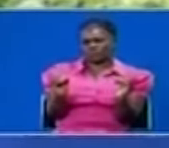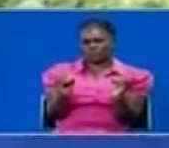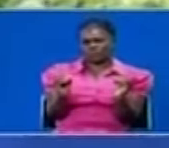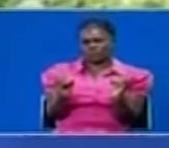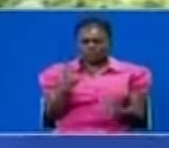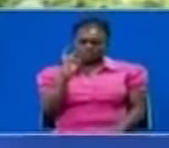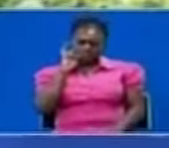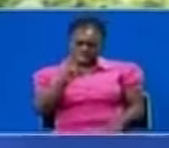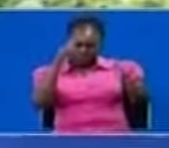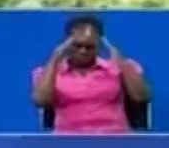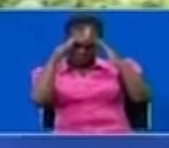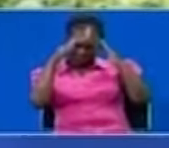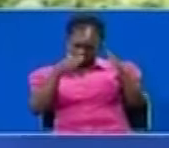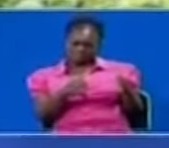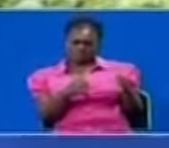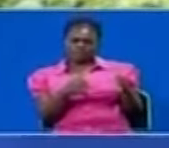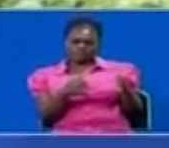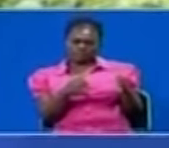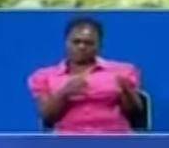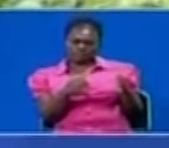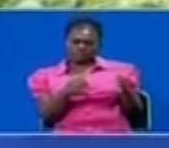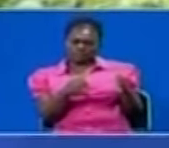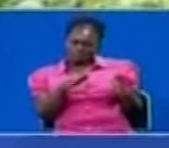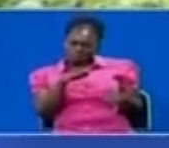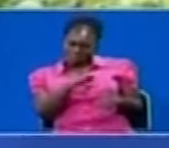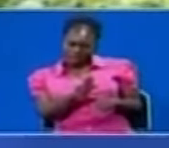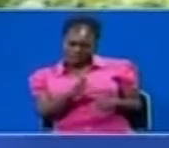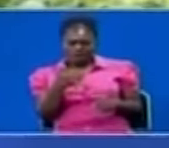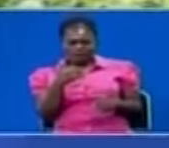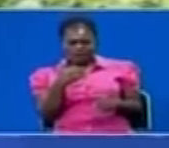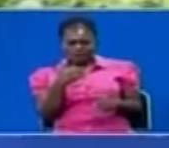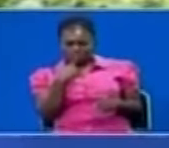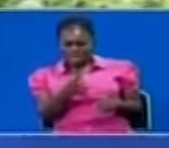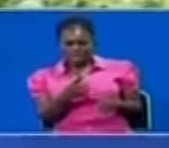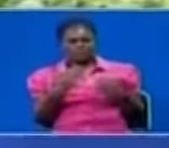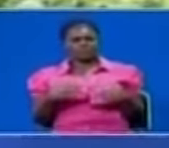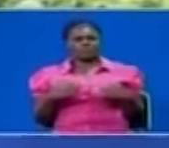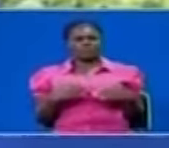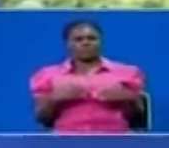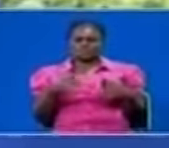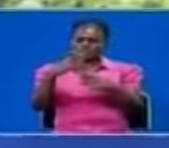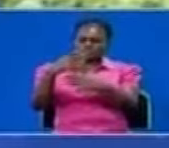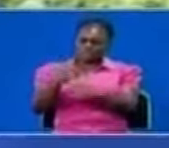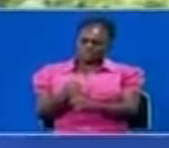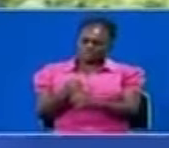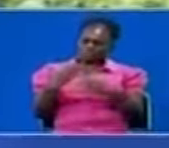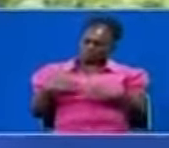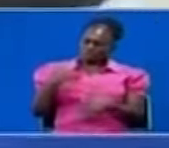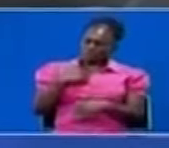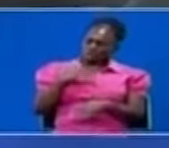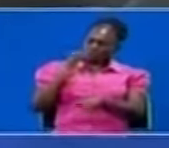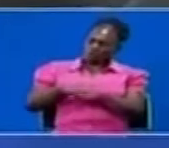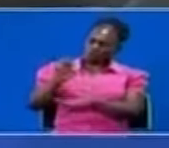but look at the commitments which they made to their people and the trust their people have on